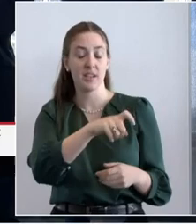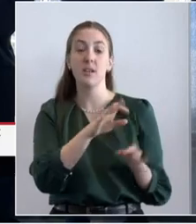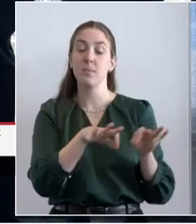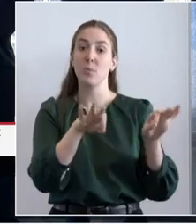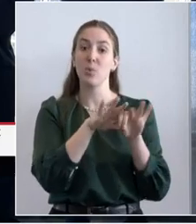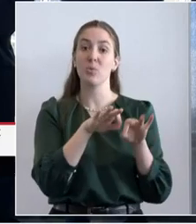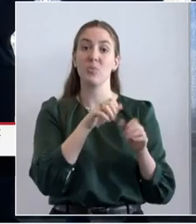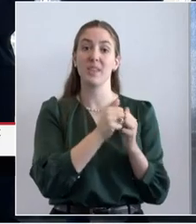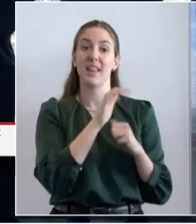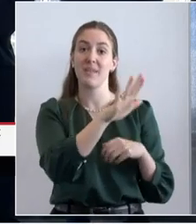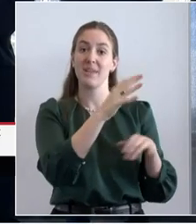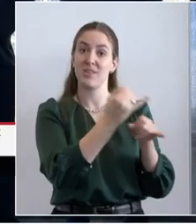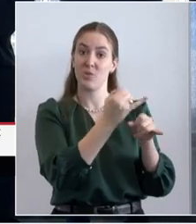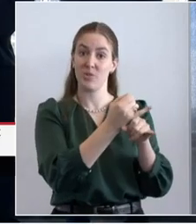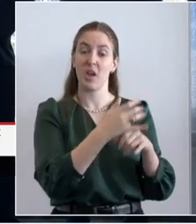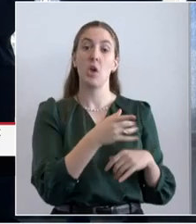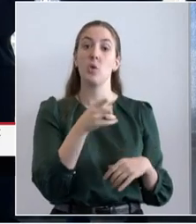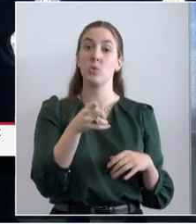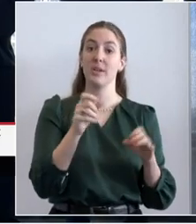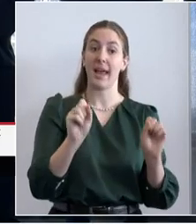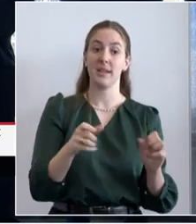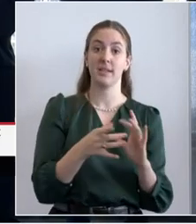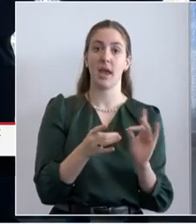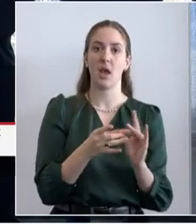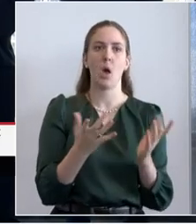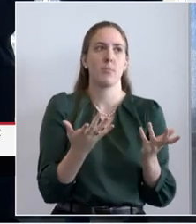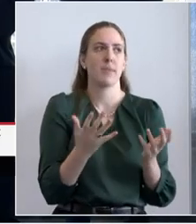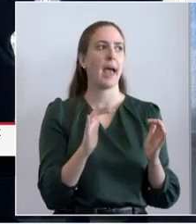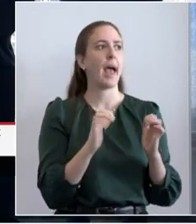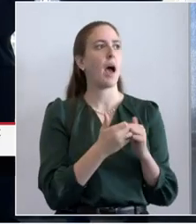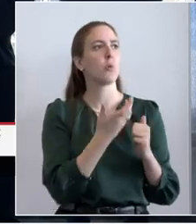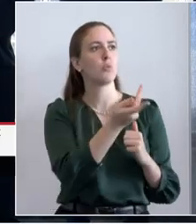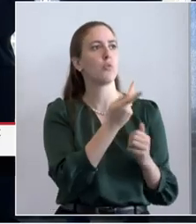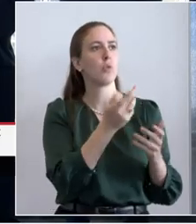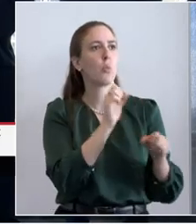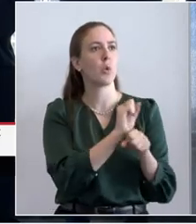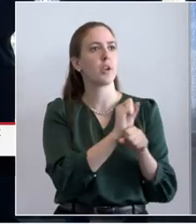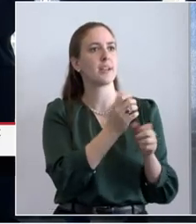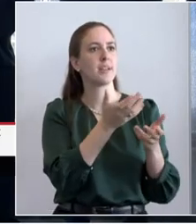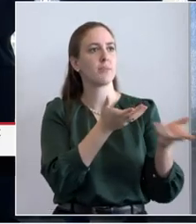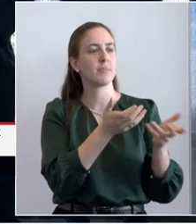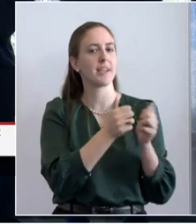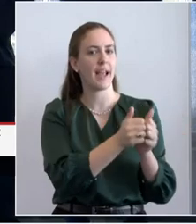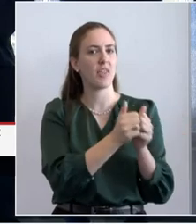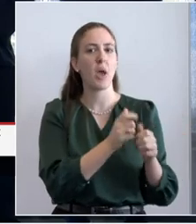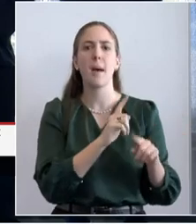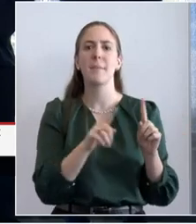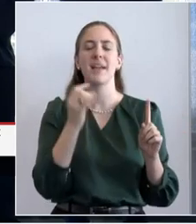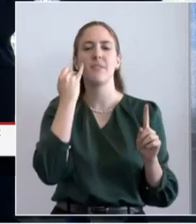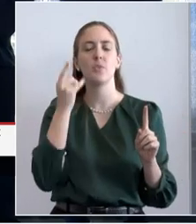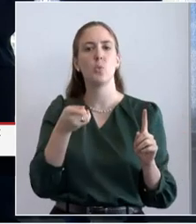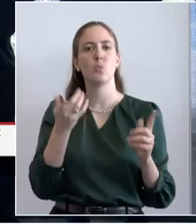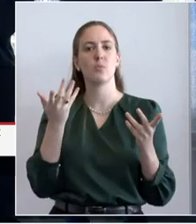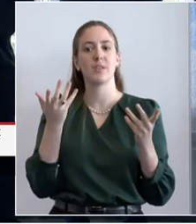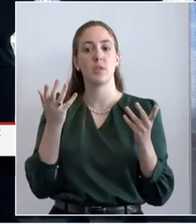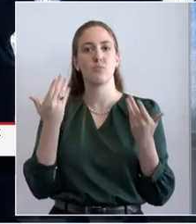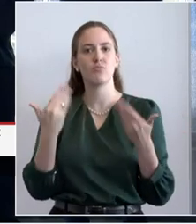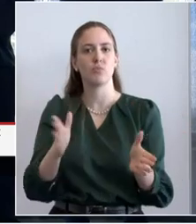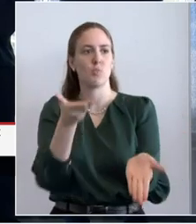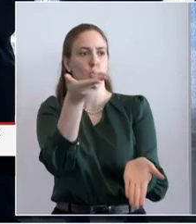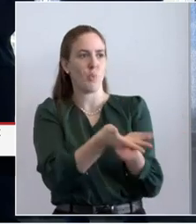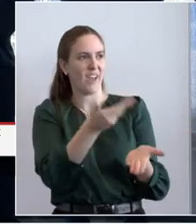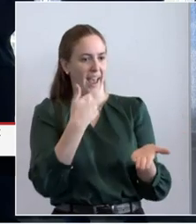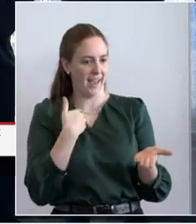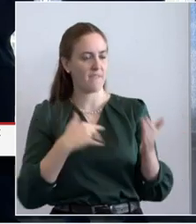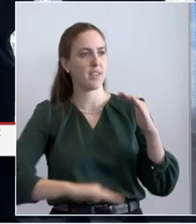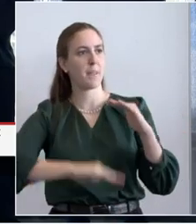institution, because it's one thing to just say, hey, how can we do work with them? But it's another thing when you can actually show past performance and have that capacity to actually